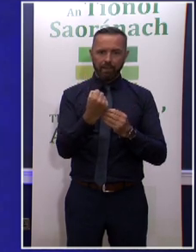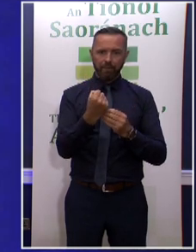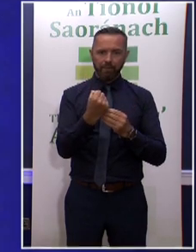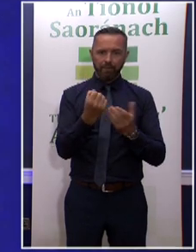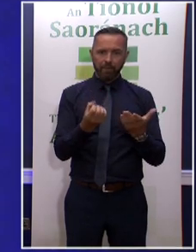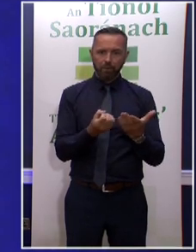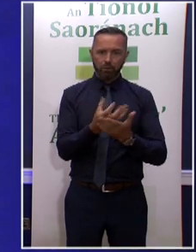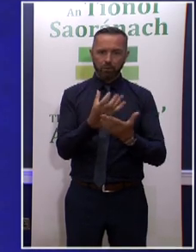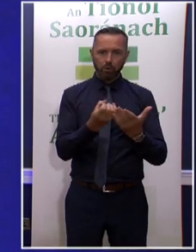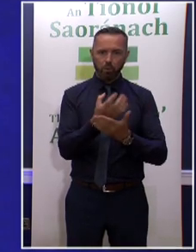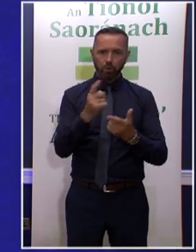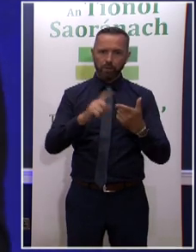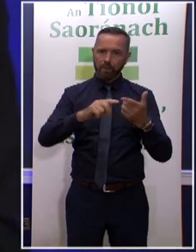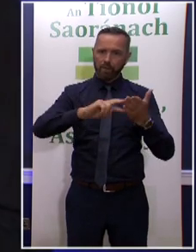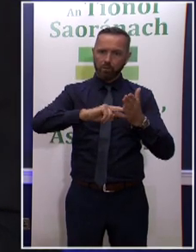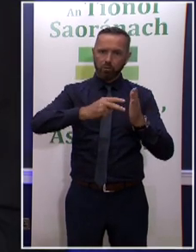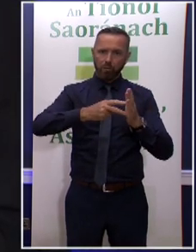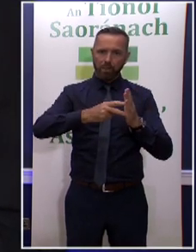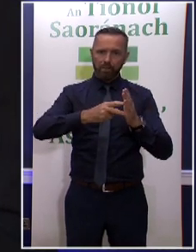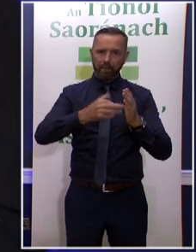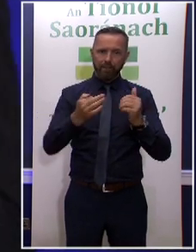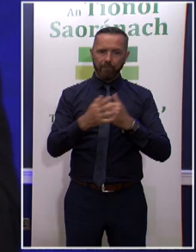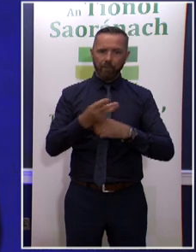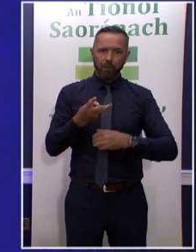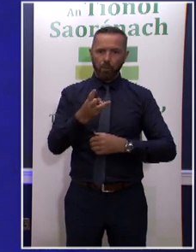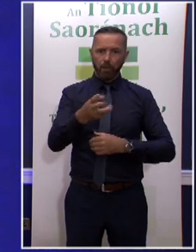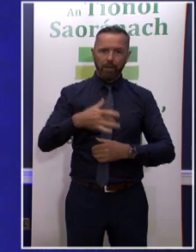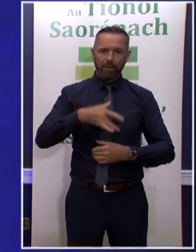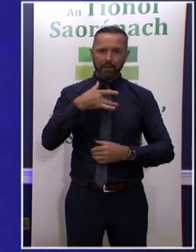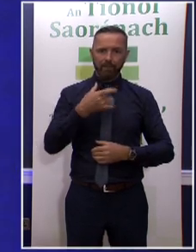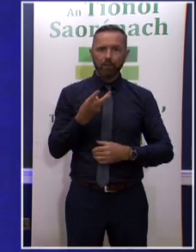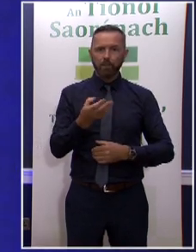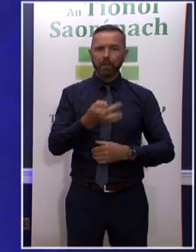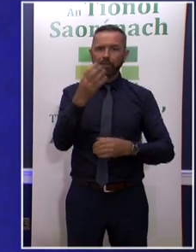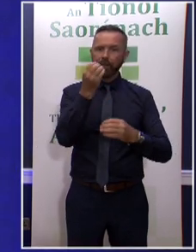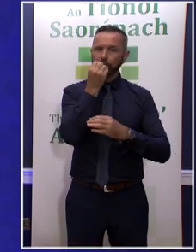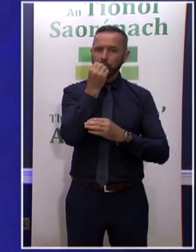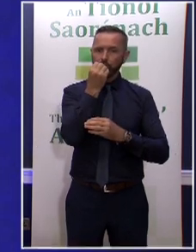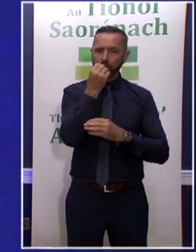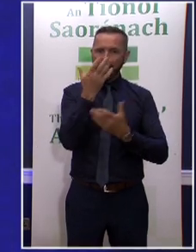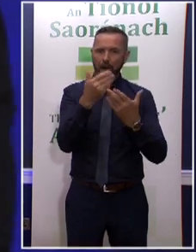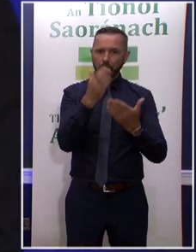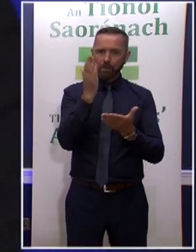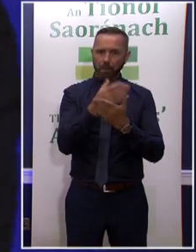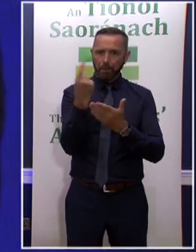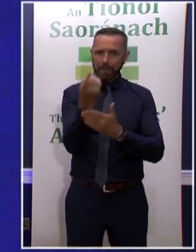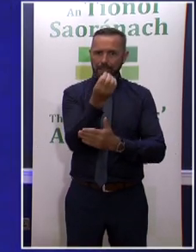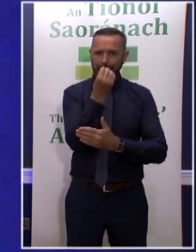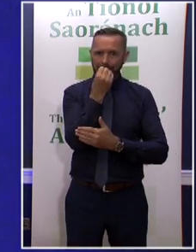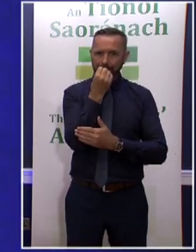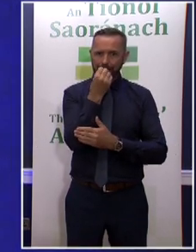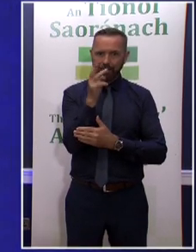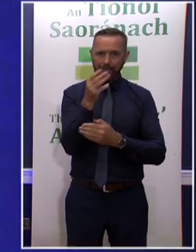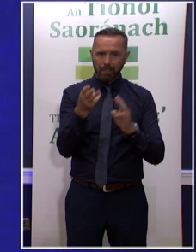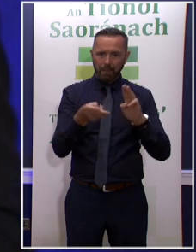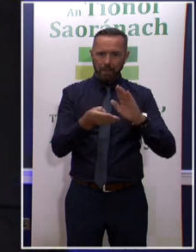stories and strategies around the way that they live, the way that they find food, they avoid being eaten, they build homes for themselves,